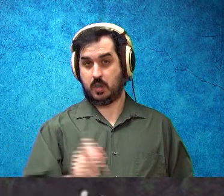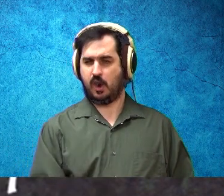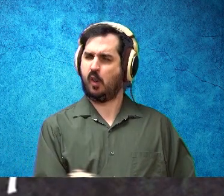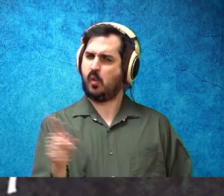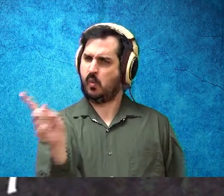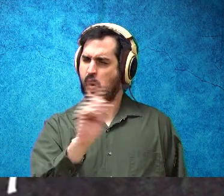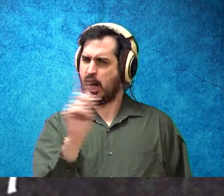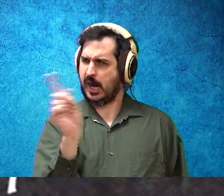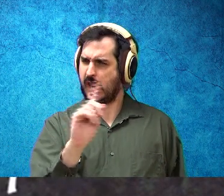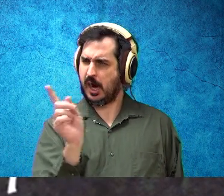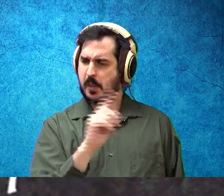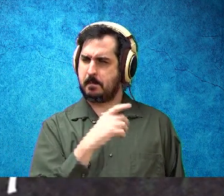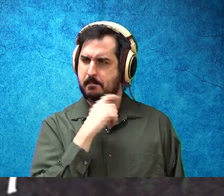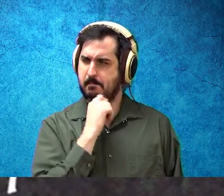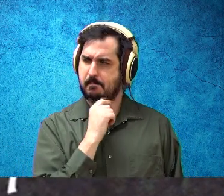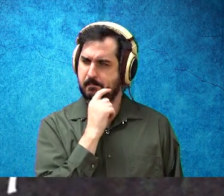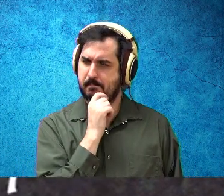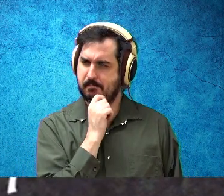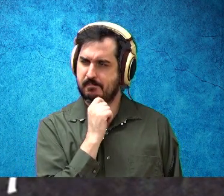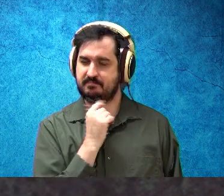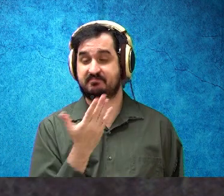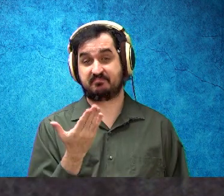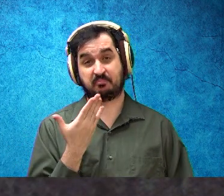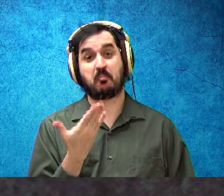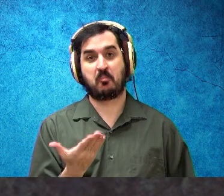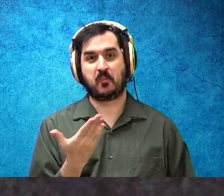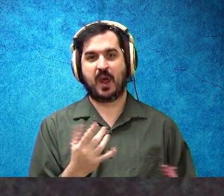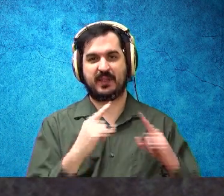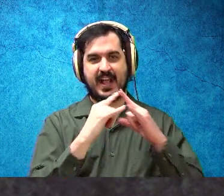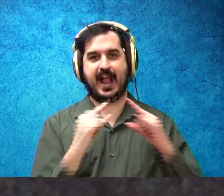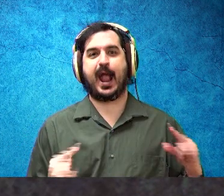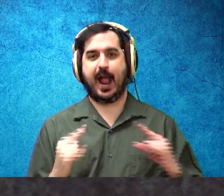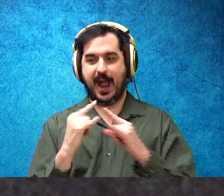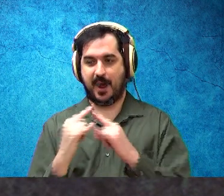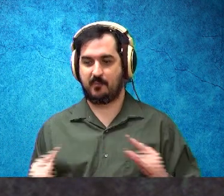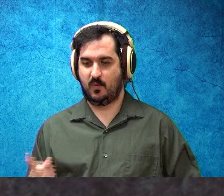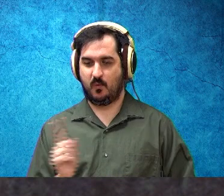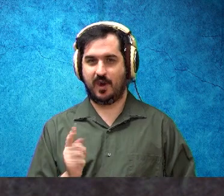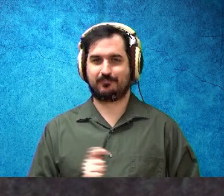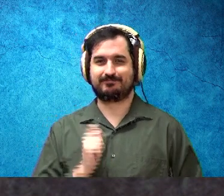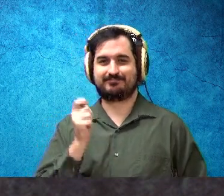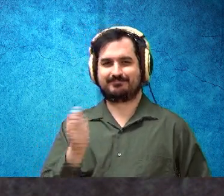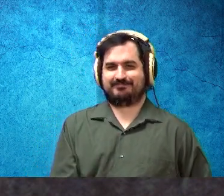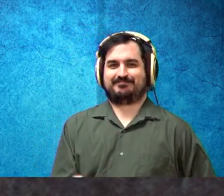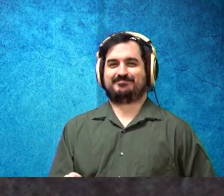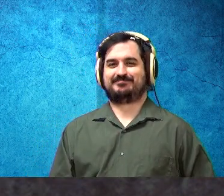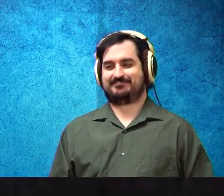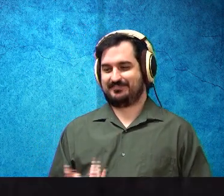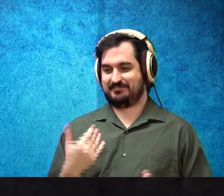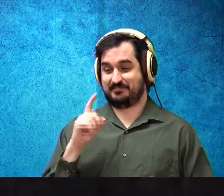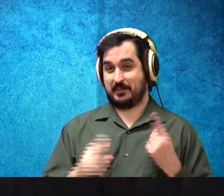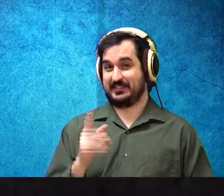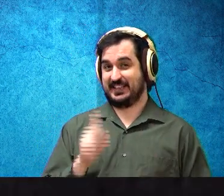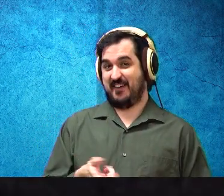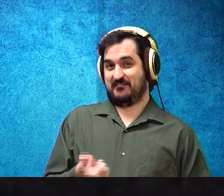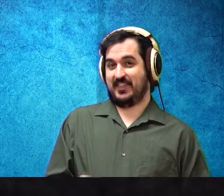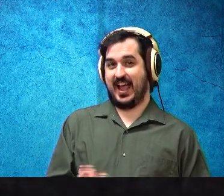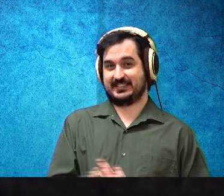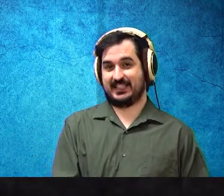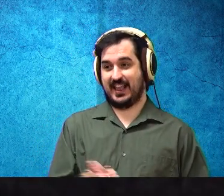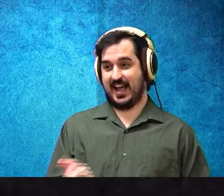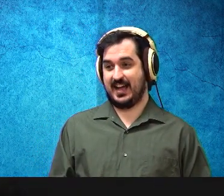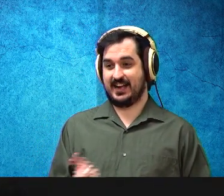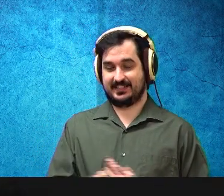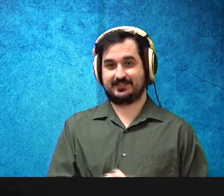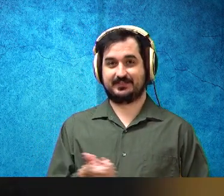be? You infer us at a campsite where you roast marshmallows and might need a flashlight that night. Your